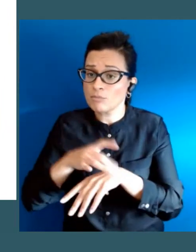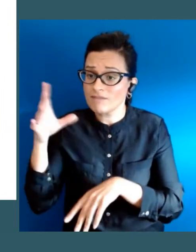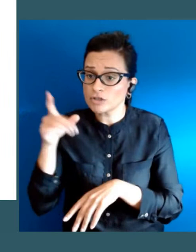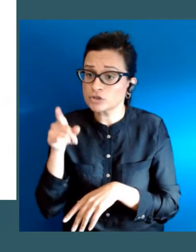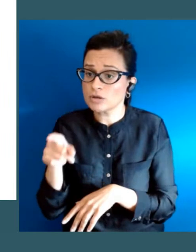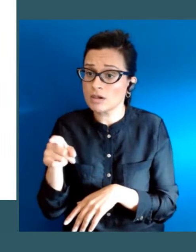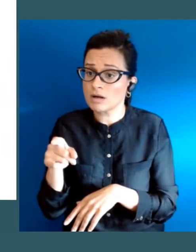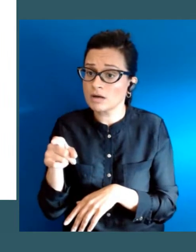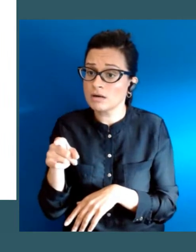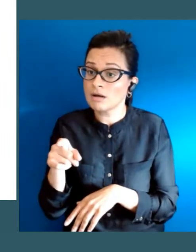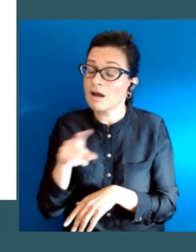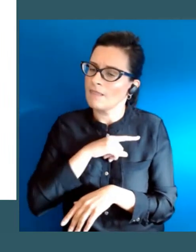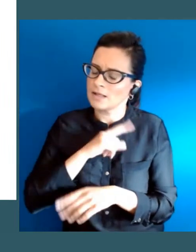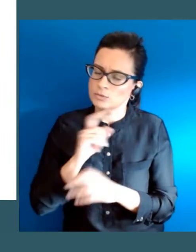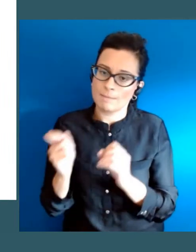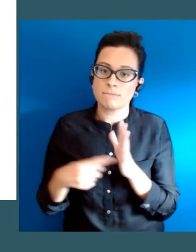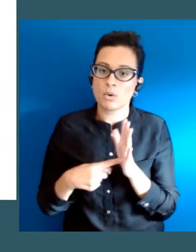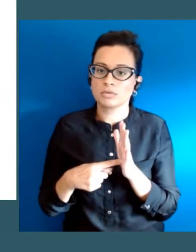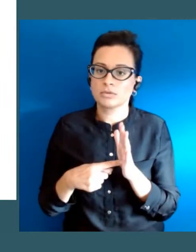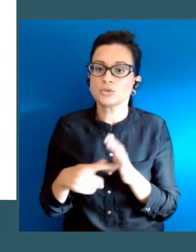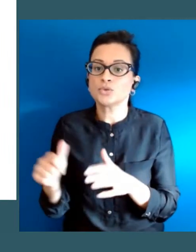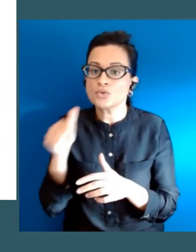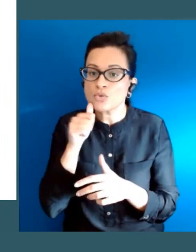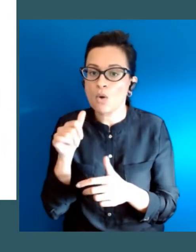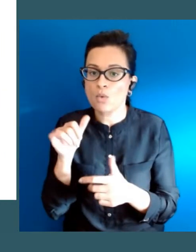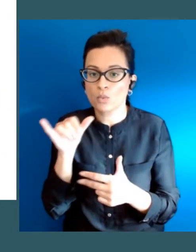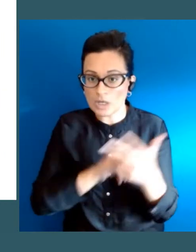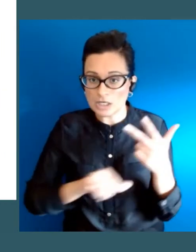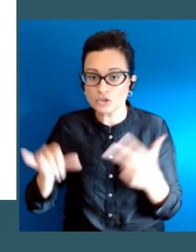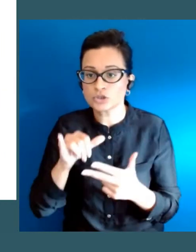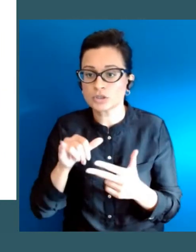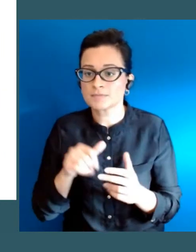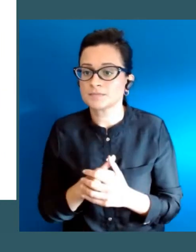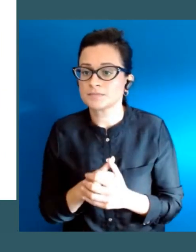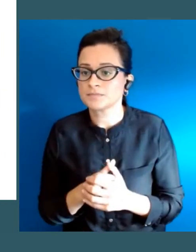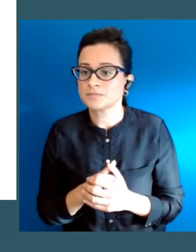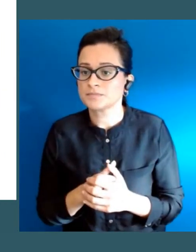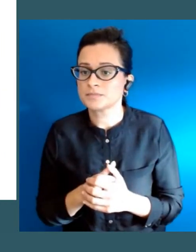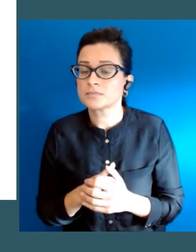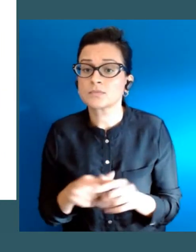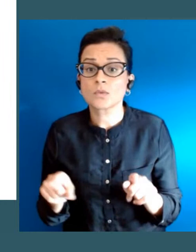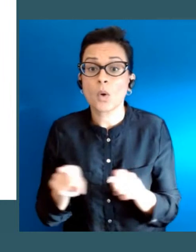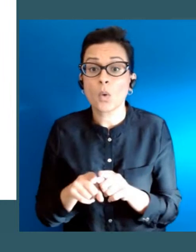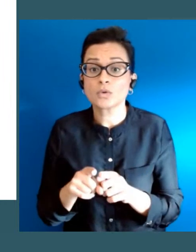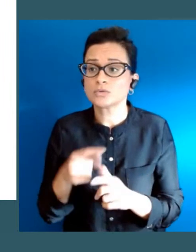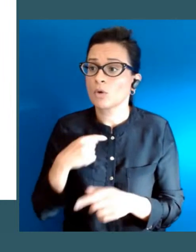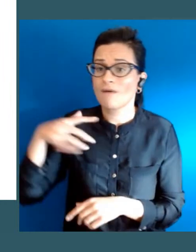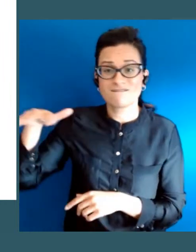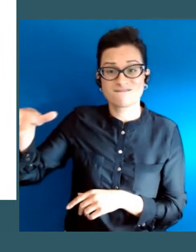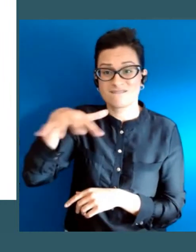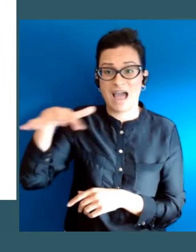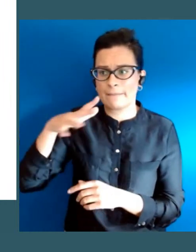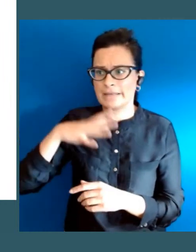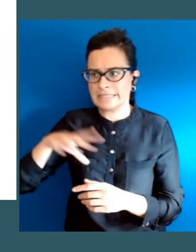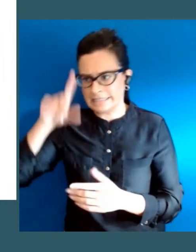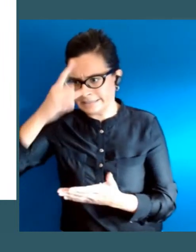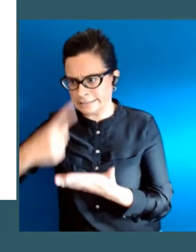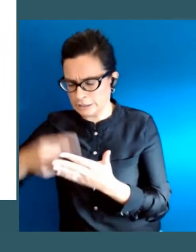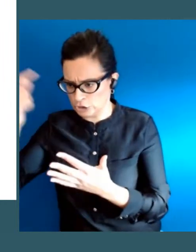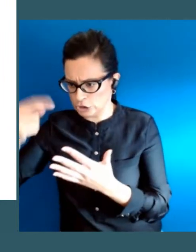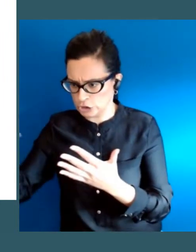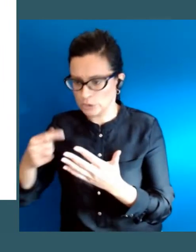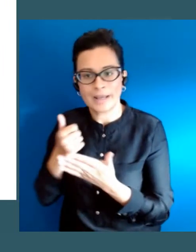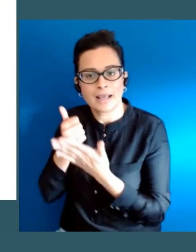important to know about this, to consider when assisting families to make decisions on how to prevent